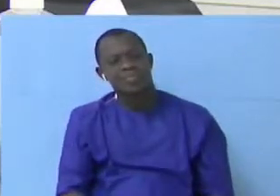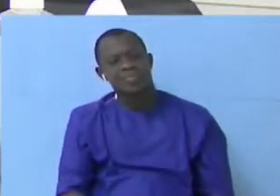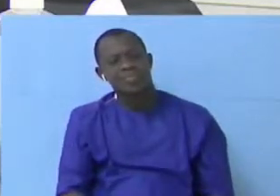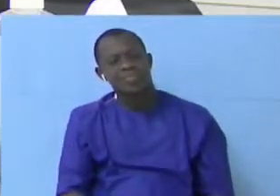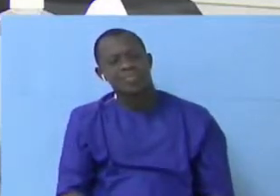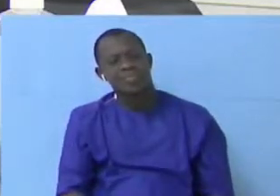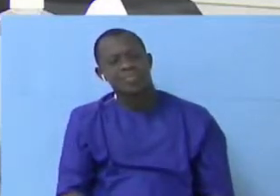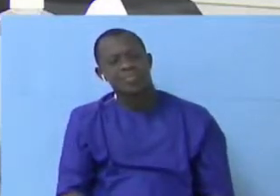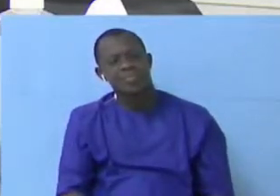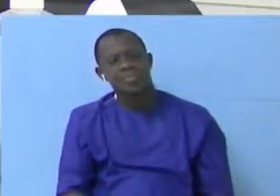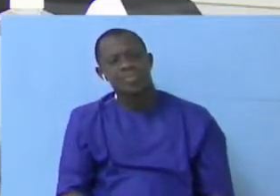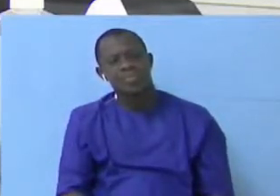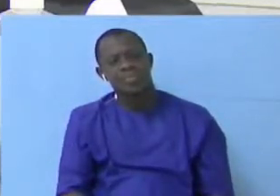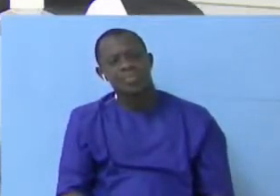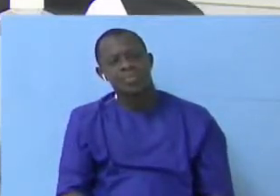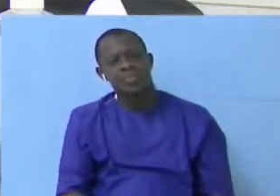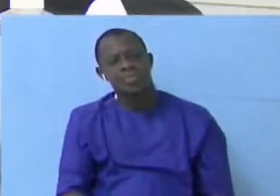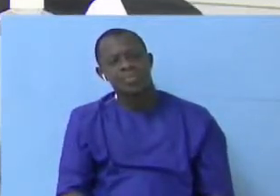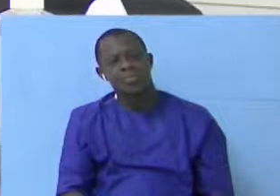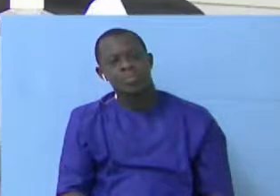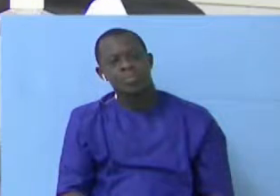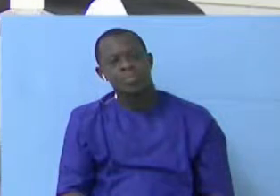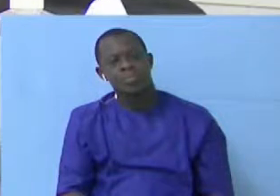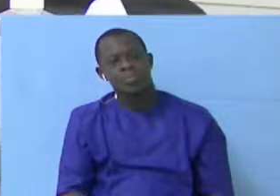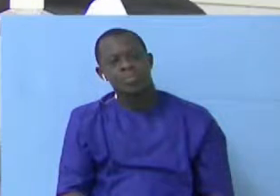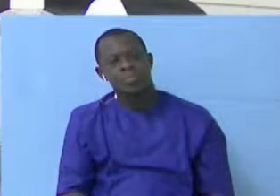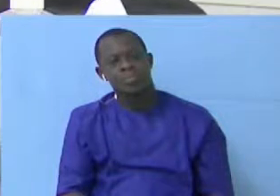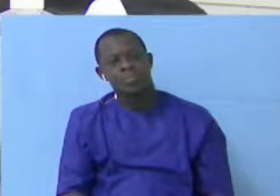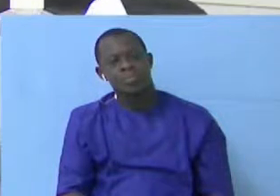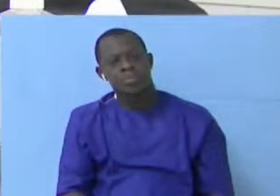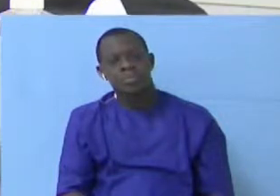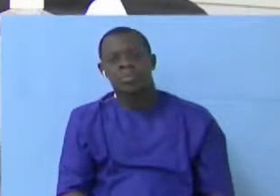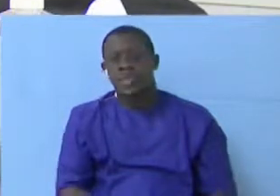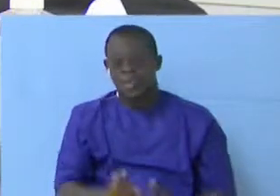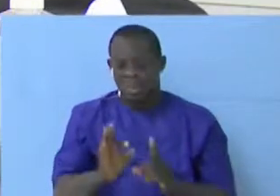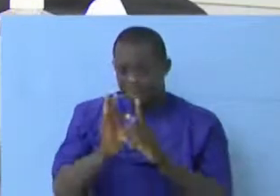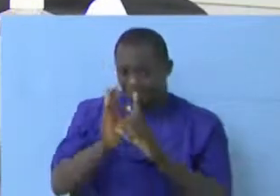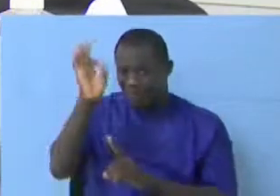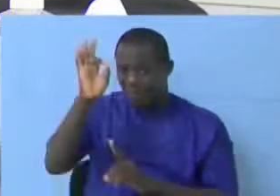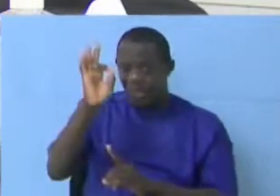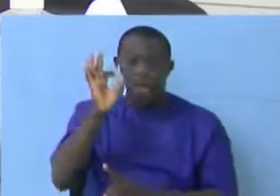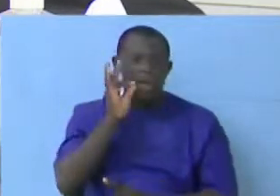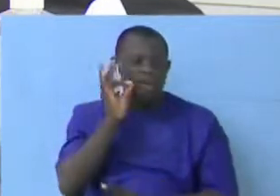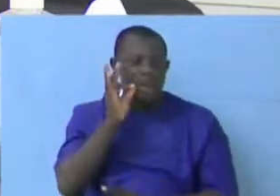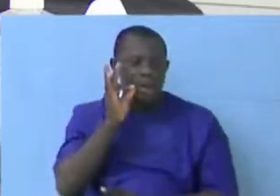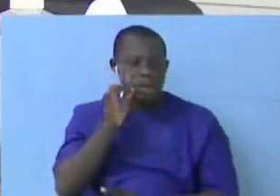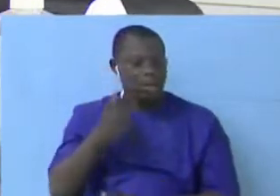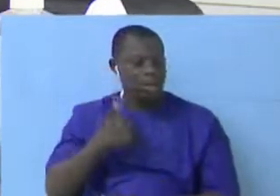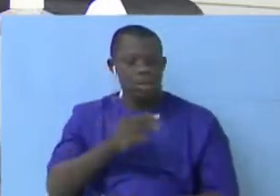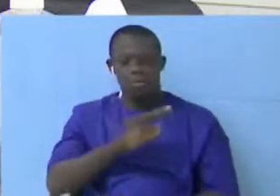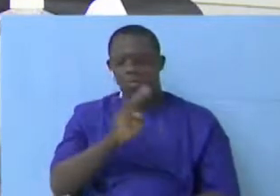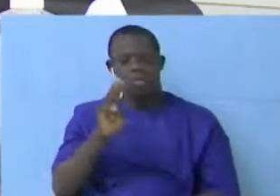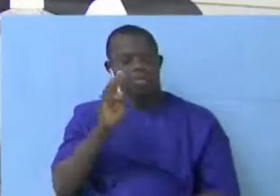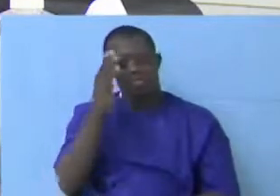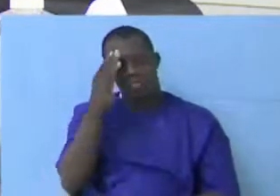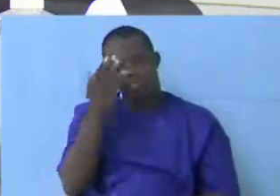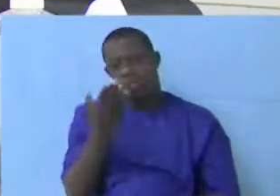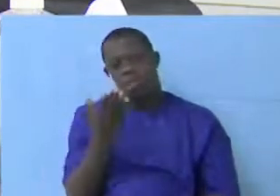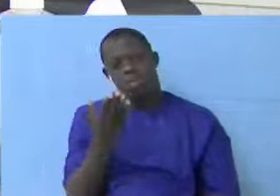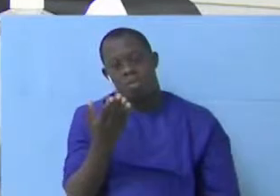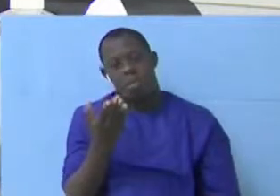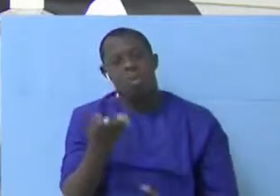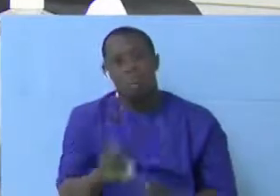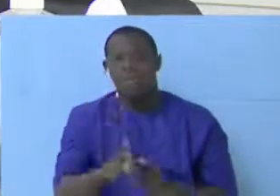da mutata ko nyinto. The specifics I may not. Komin ka fo ngalo nyami But the general,